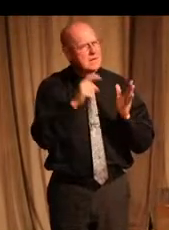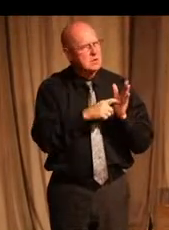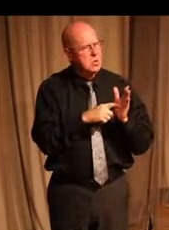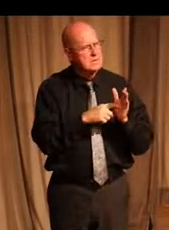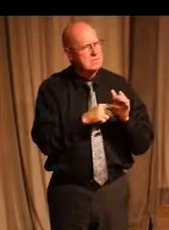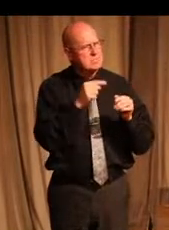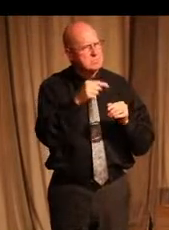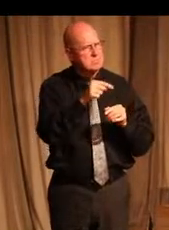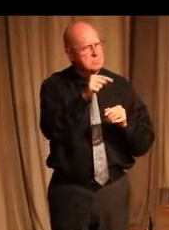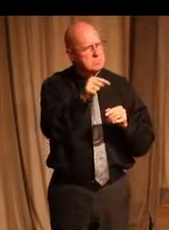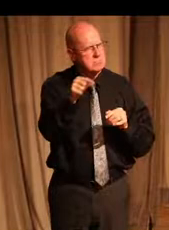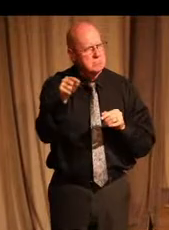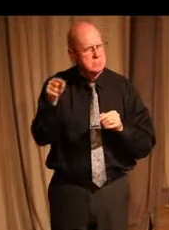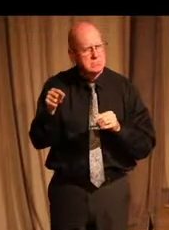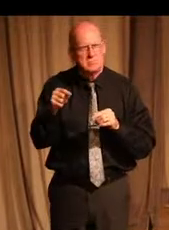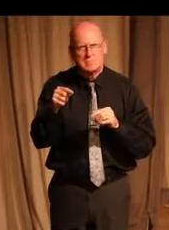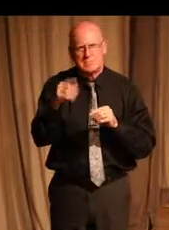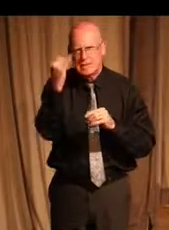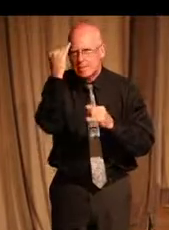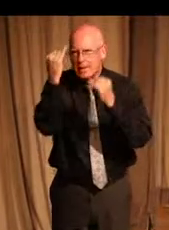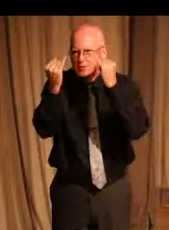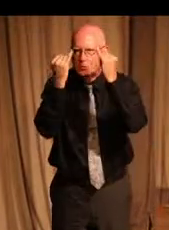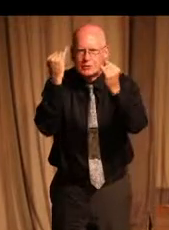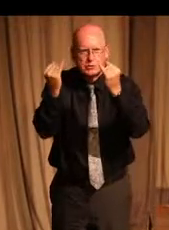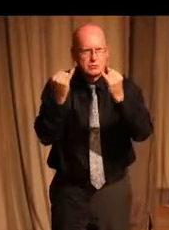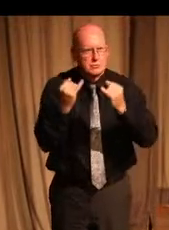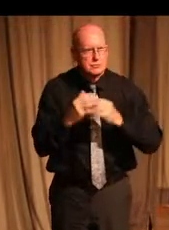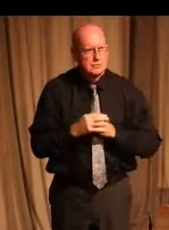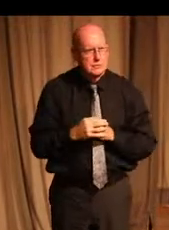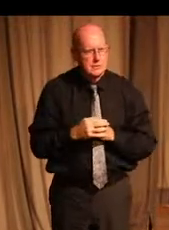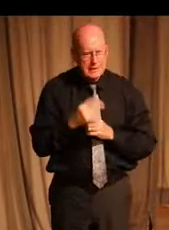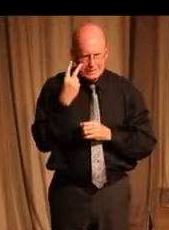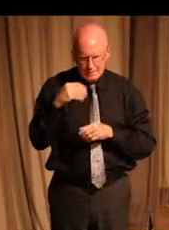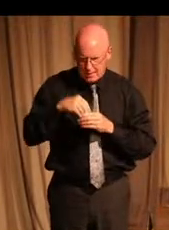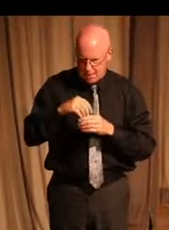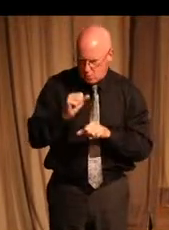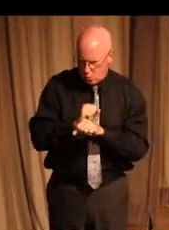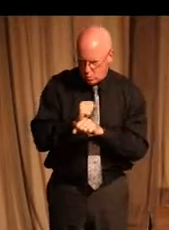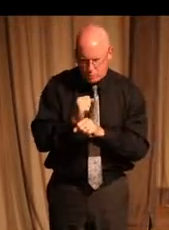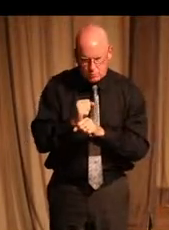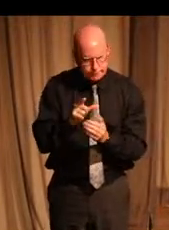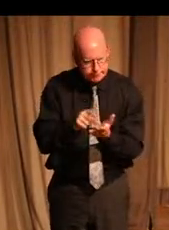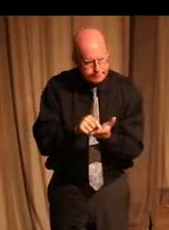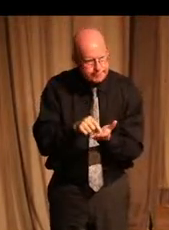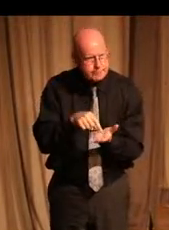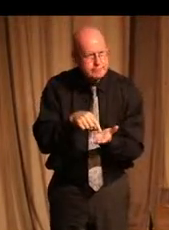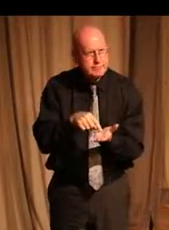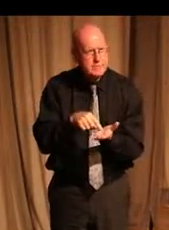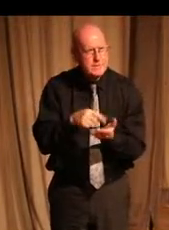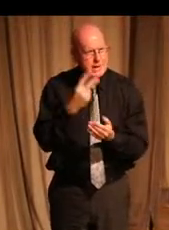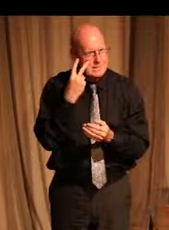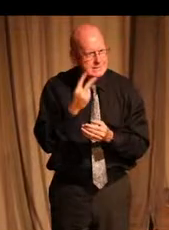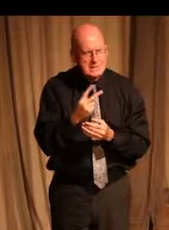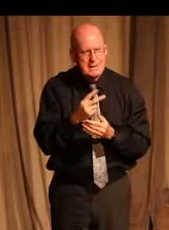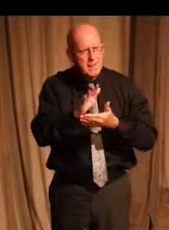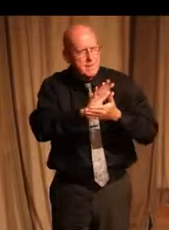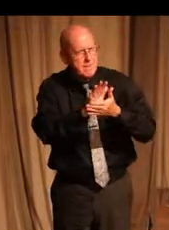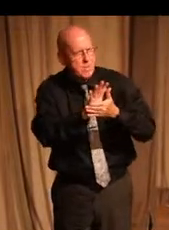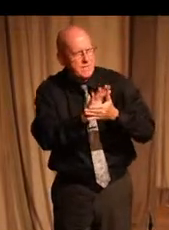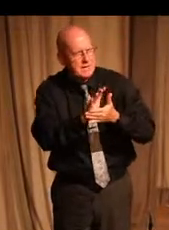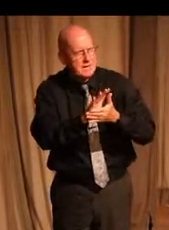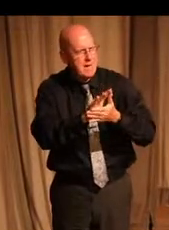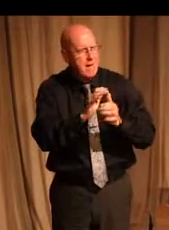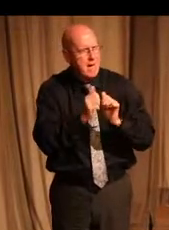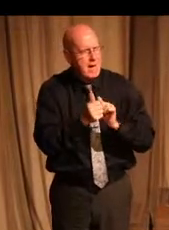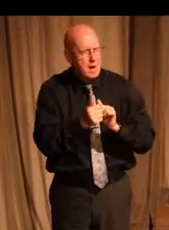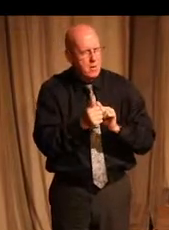Because I see that in the works that were submitted. I see that just even in the creation and the cinematography of how, you